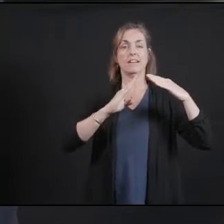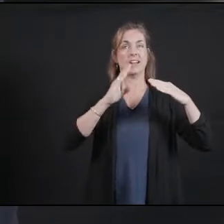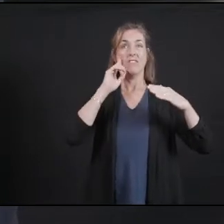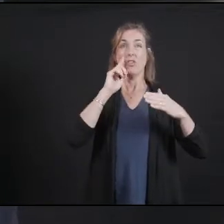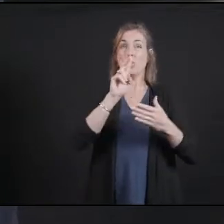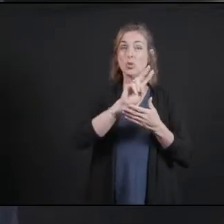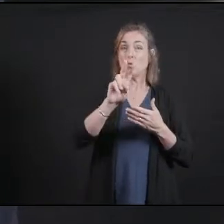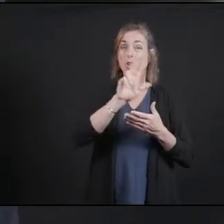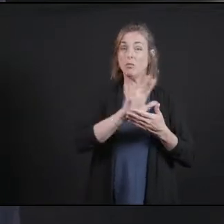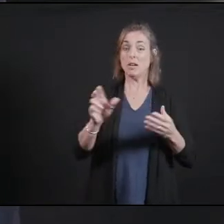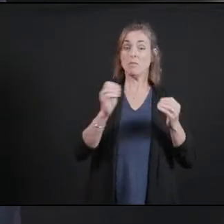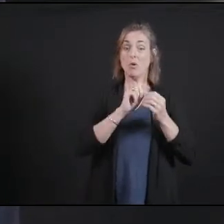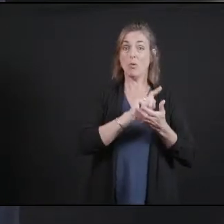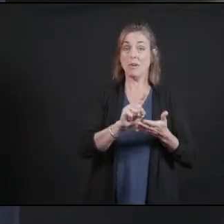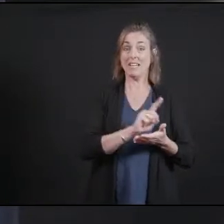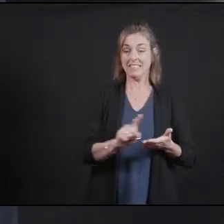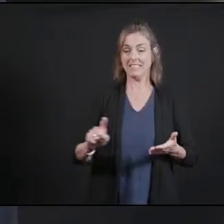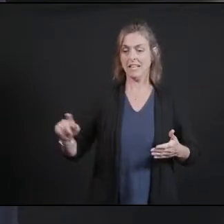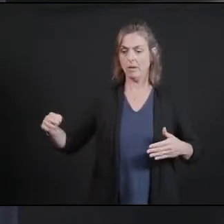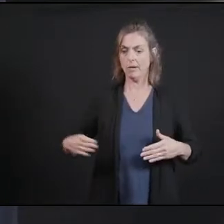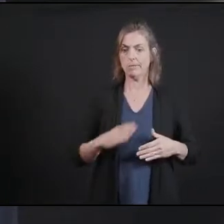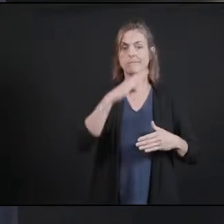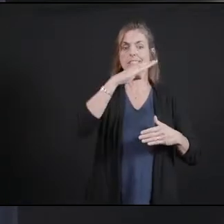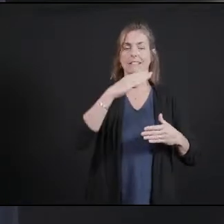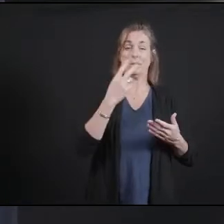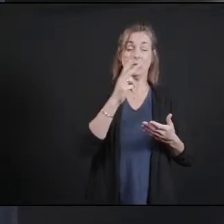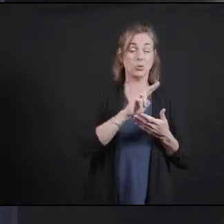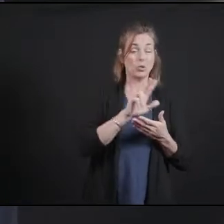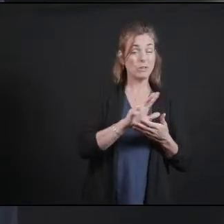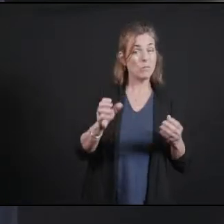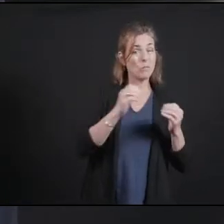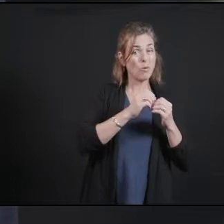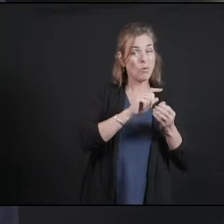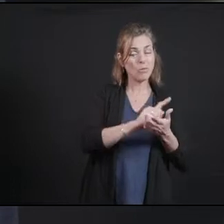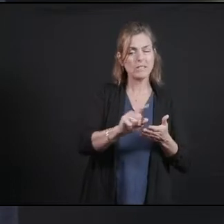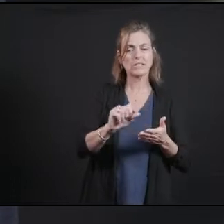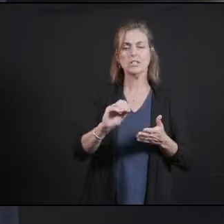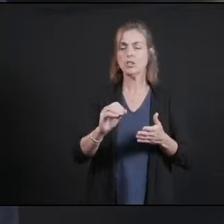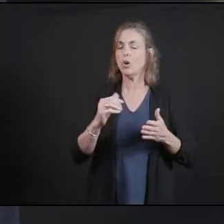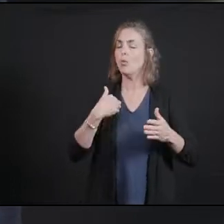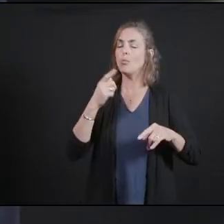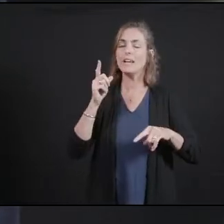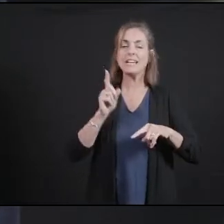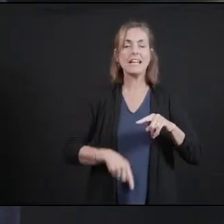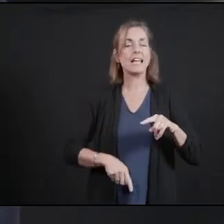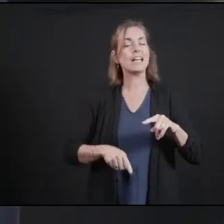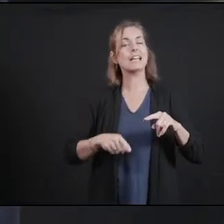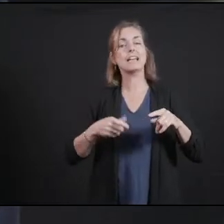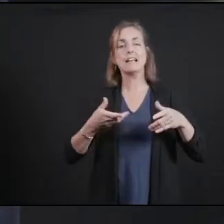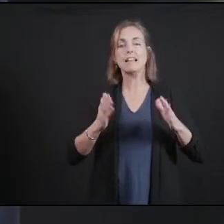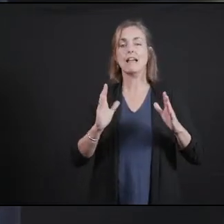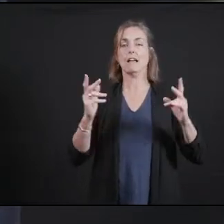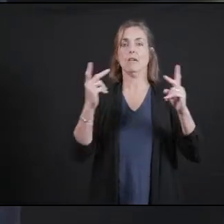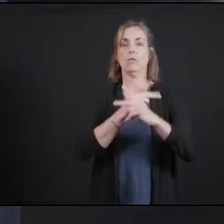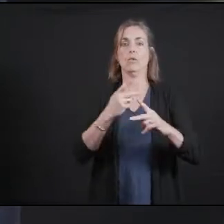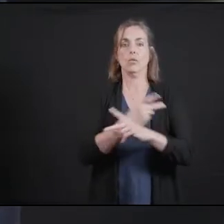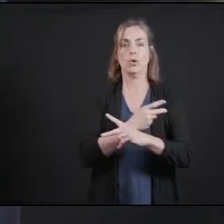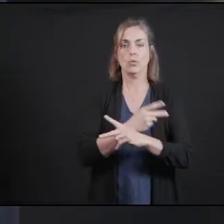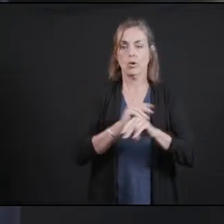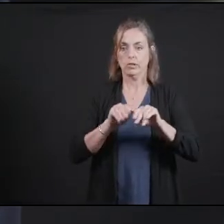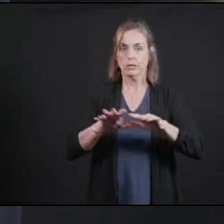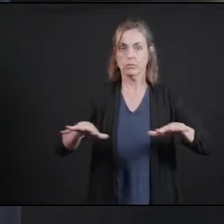a considerable way to go before we reach our peak, which is not projected to be here for another 2 or